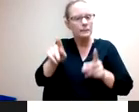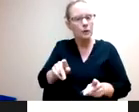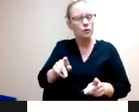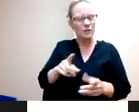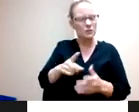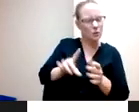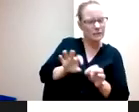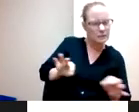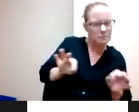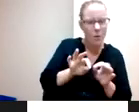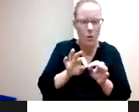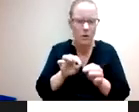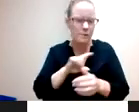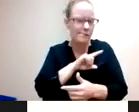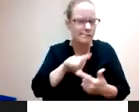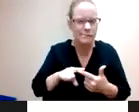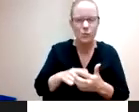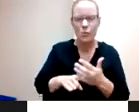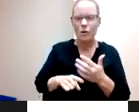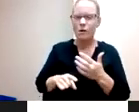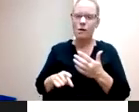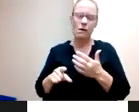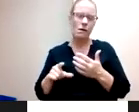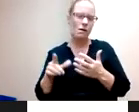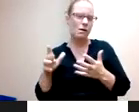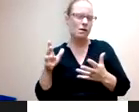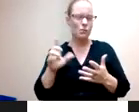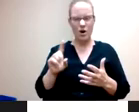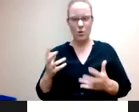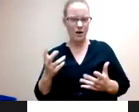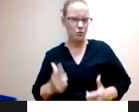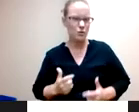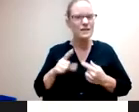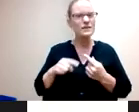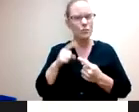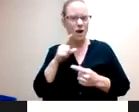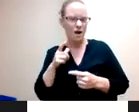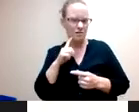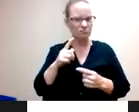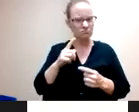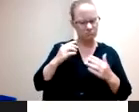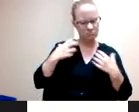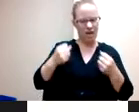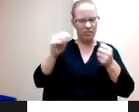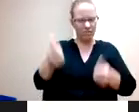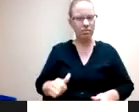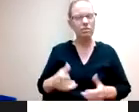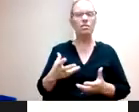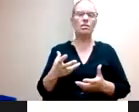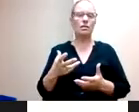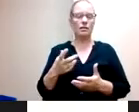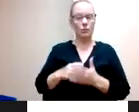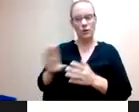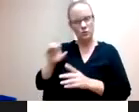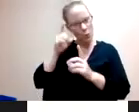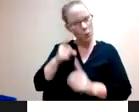you, your thoughts about what, you know, what living environment, what degree of health you would think were the goals, et